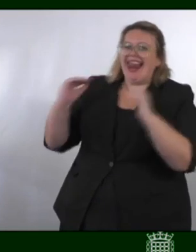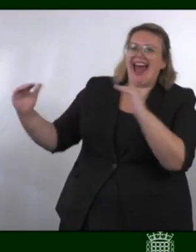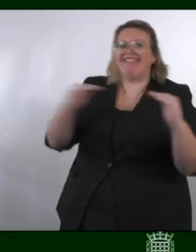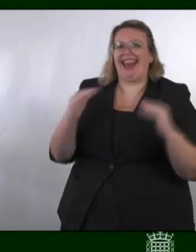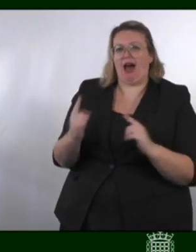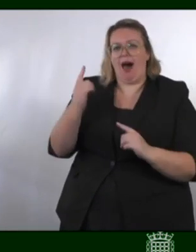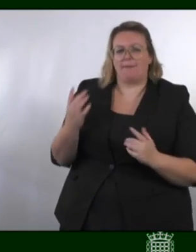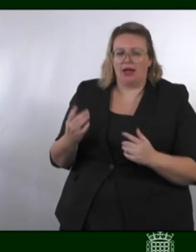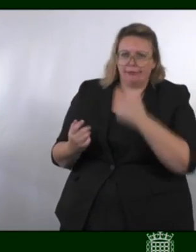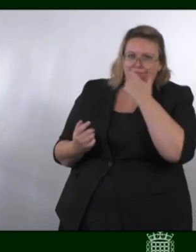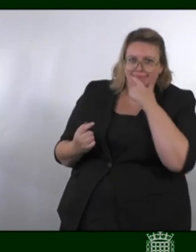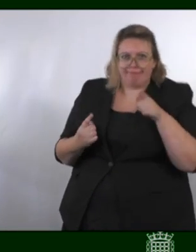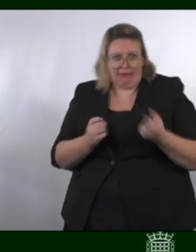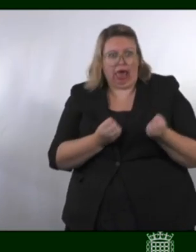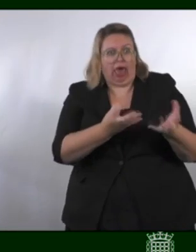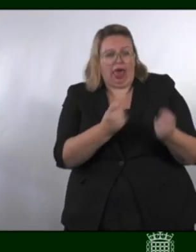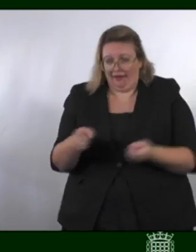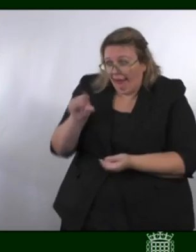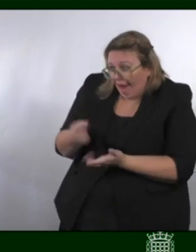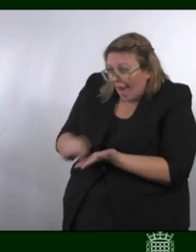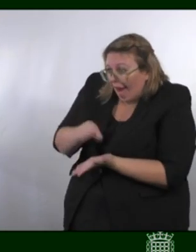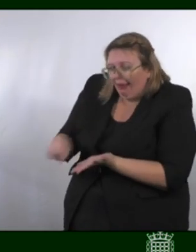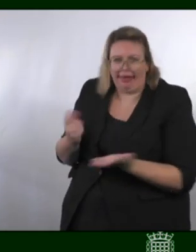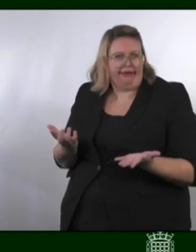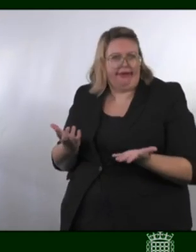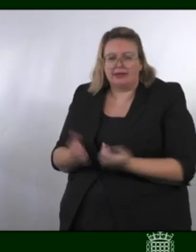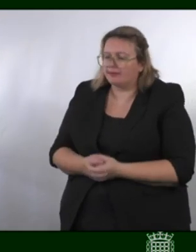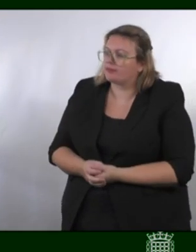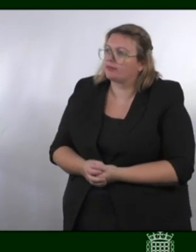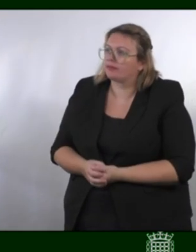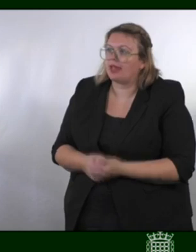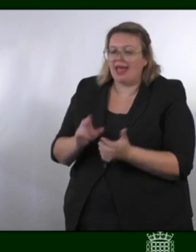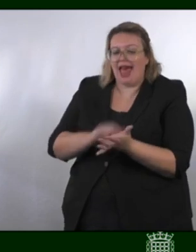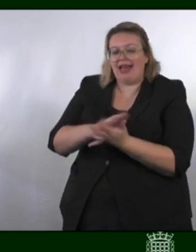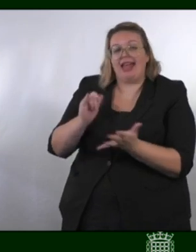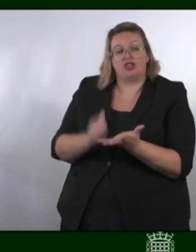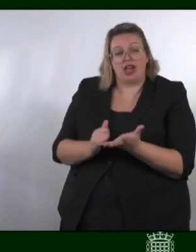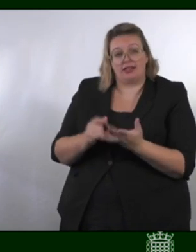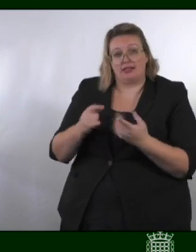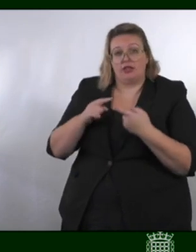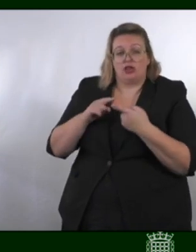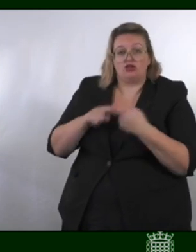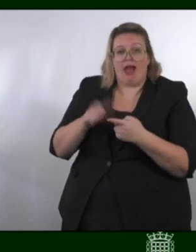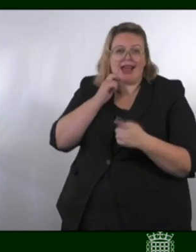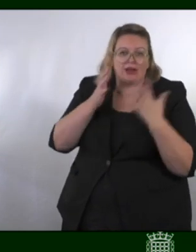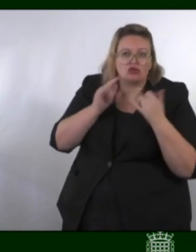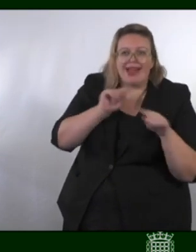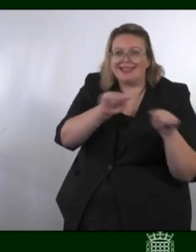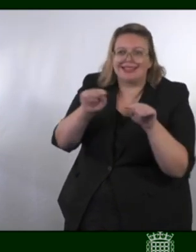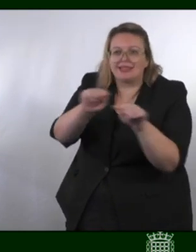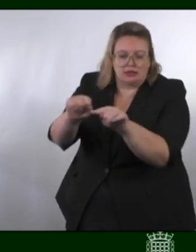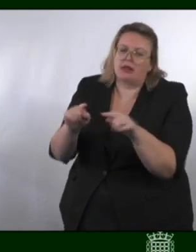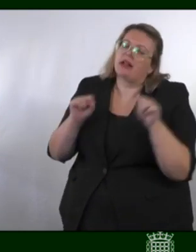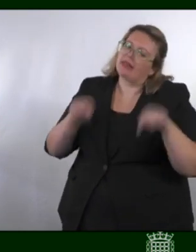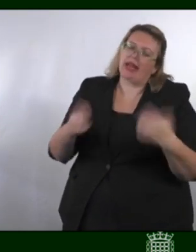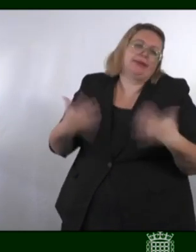Mr. Speaker, the NHS Track and Trace is now testing more people than any other country in Europe. It's